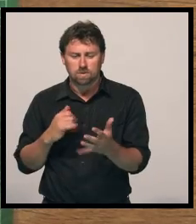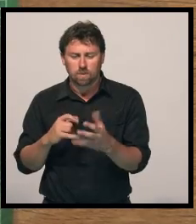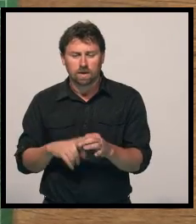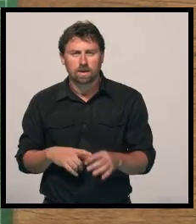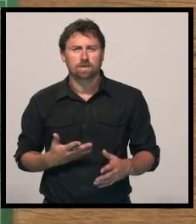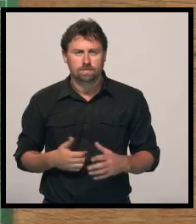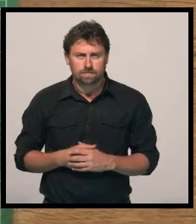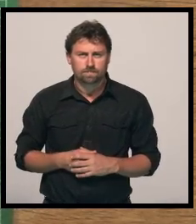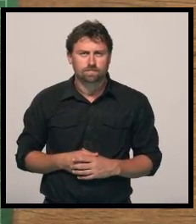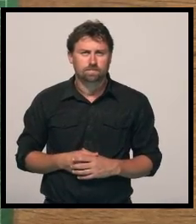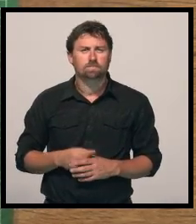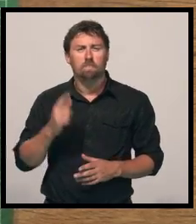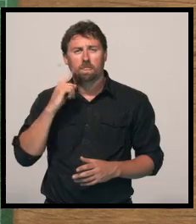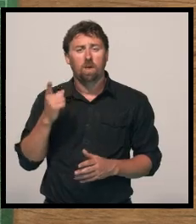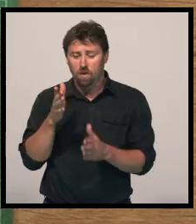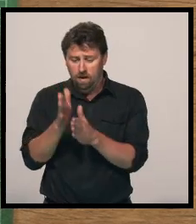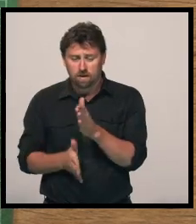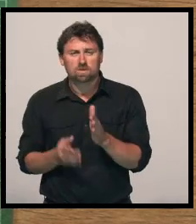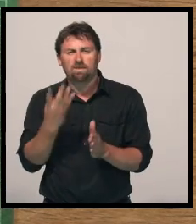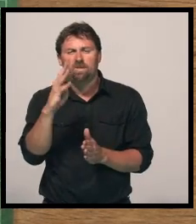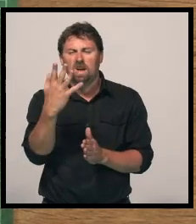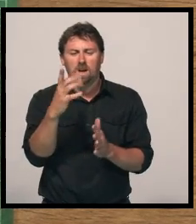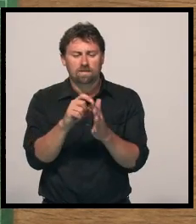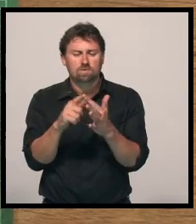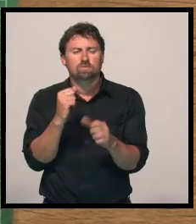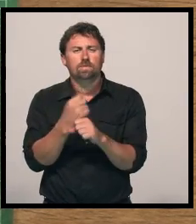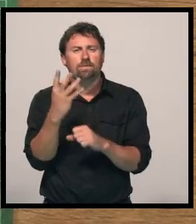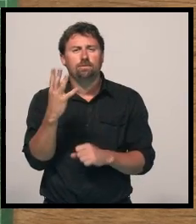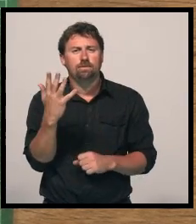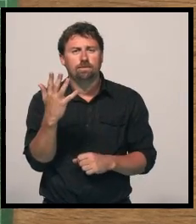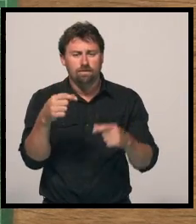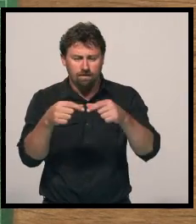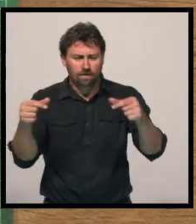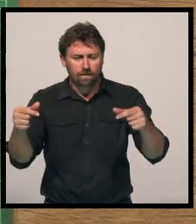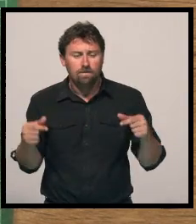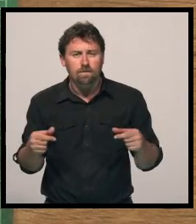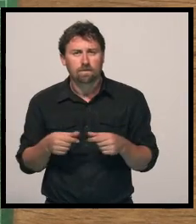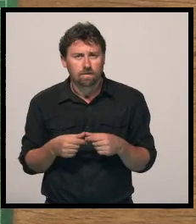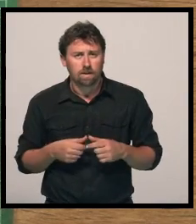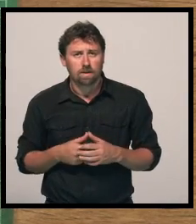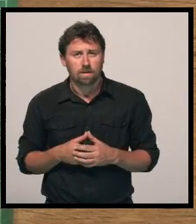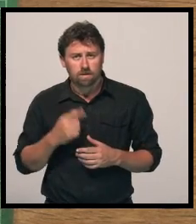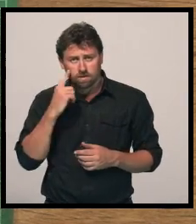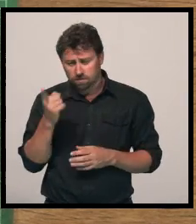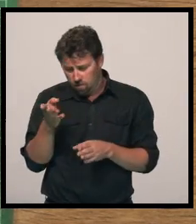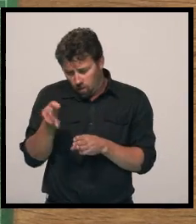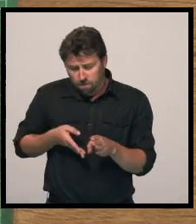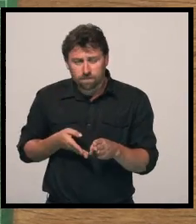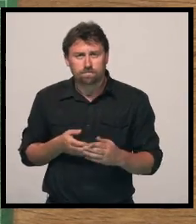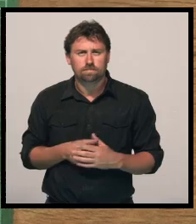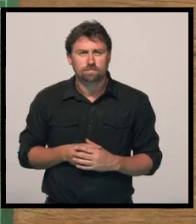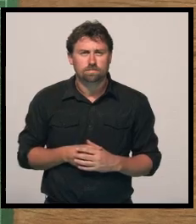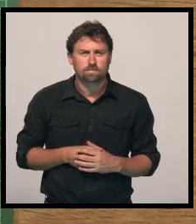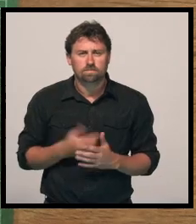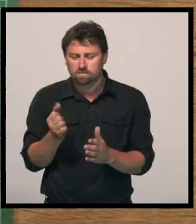For the miter cut, use a 45 and just do a knife line along that side, and then cut it